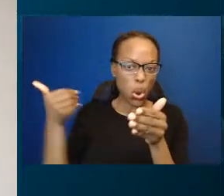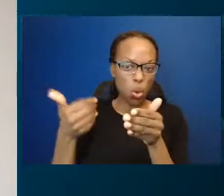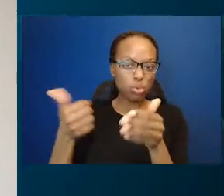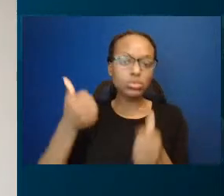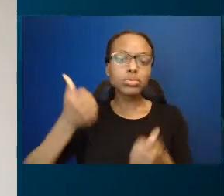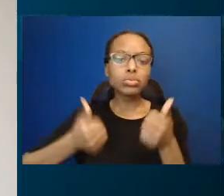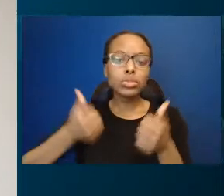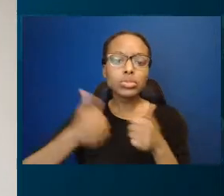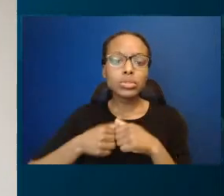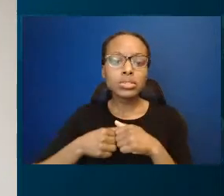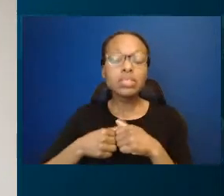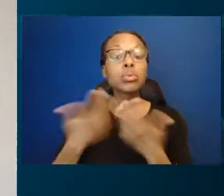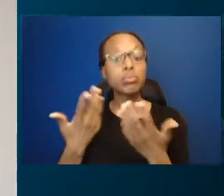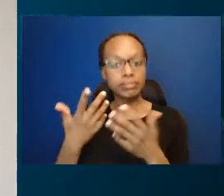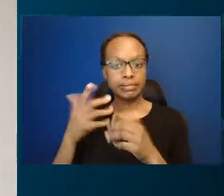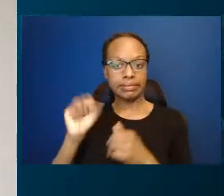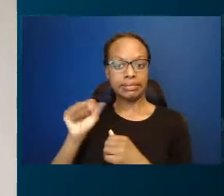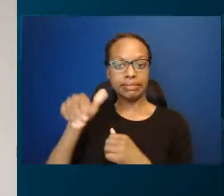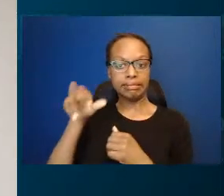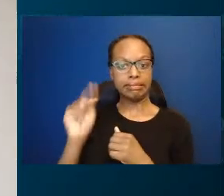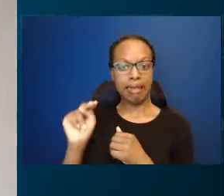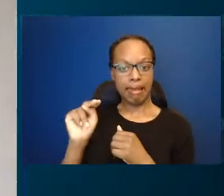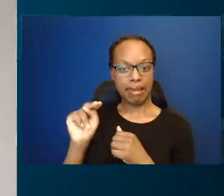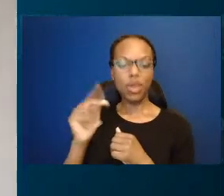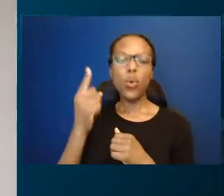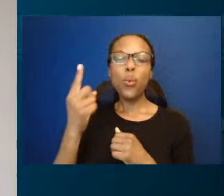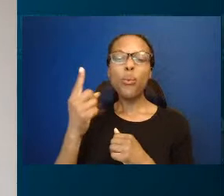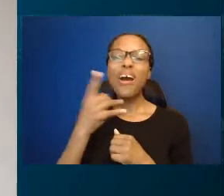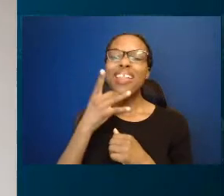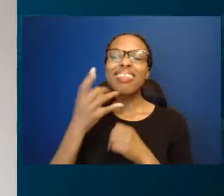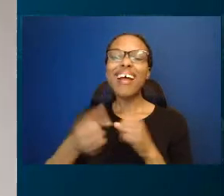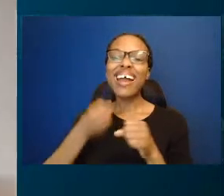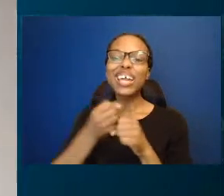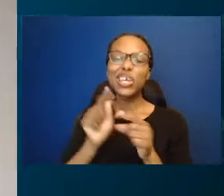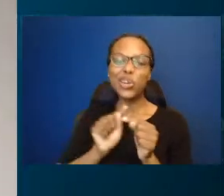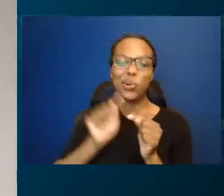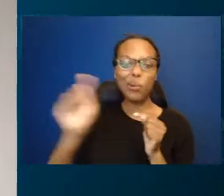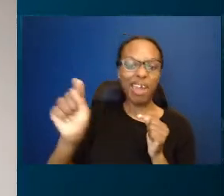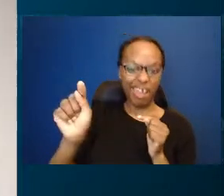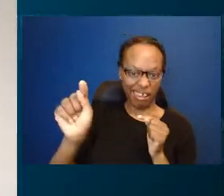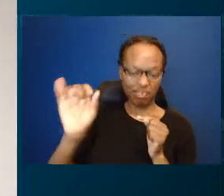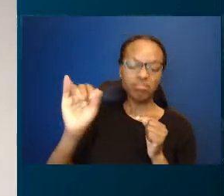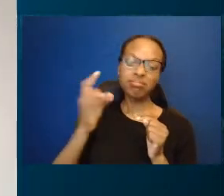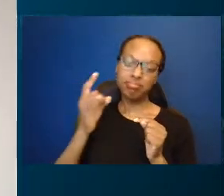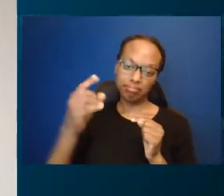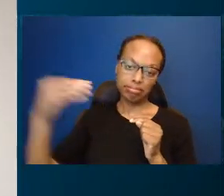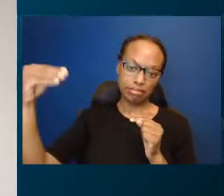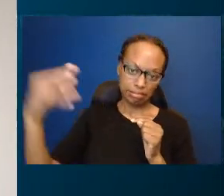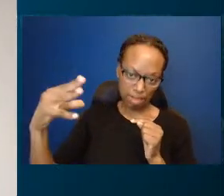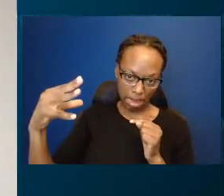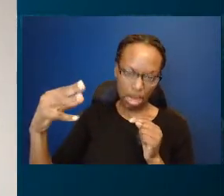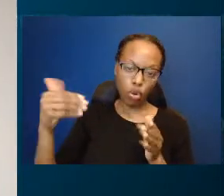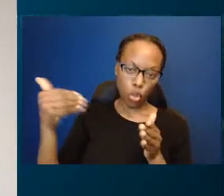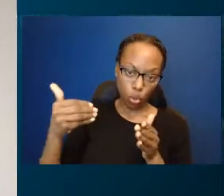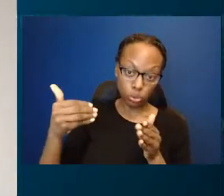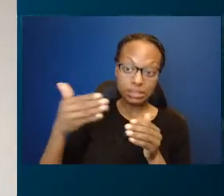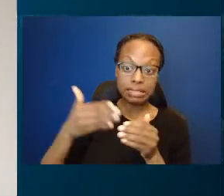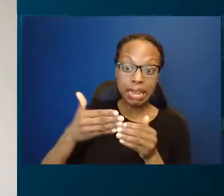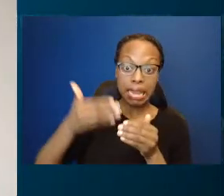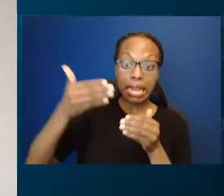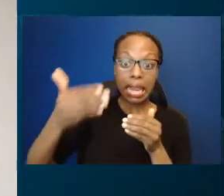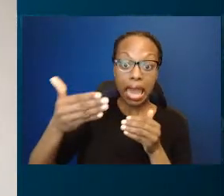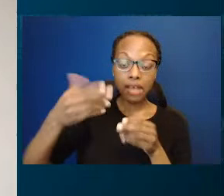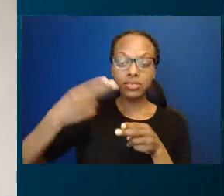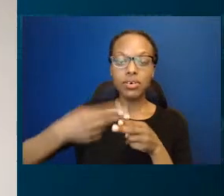93 million miles away, or a light year away, besides the sun, the closest star to our planet is Alpha